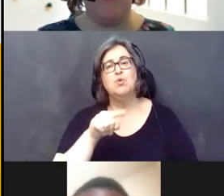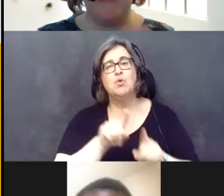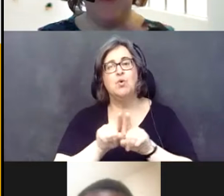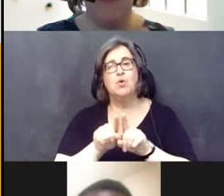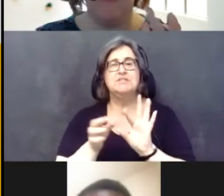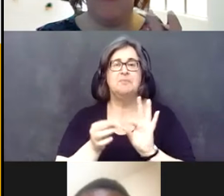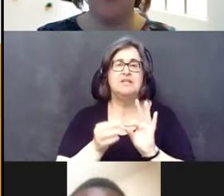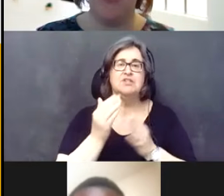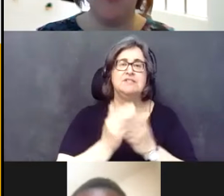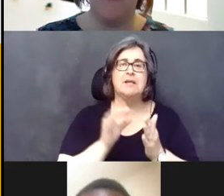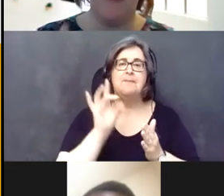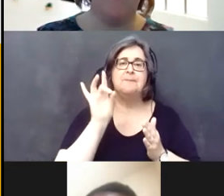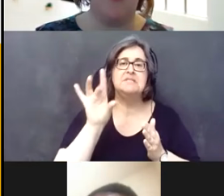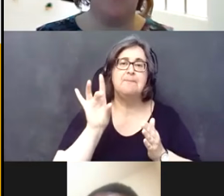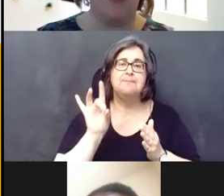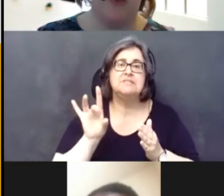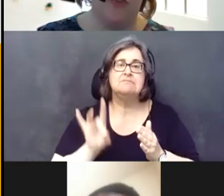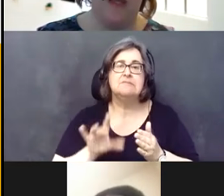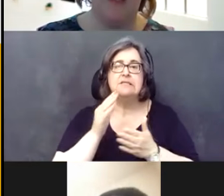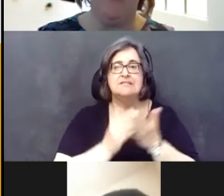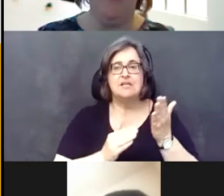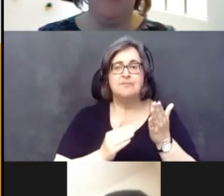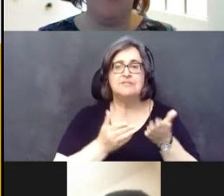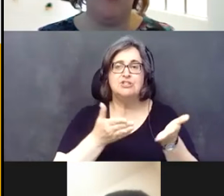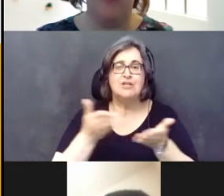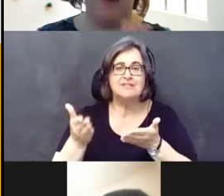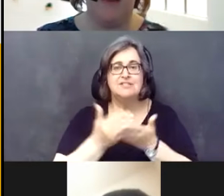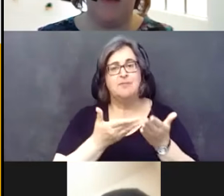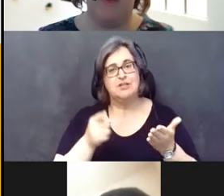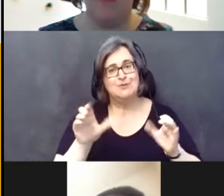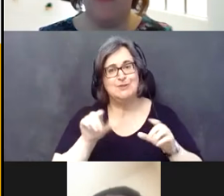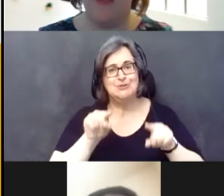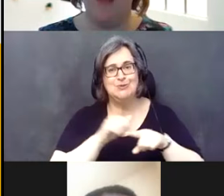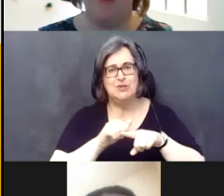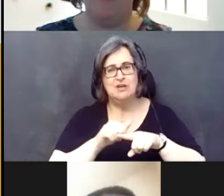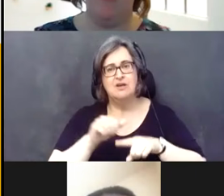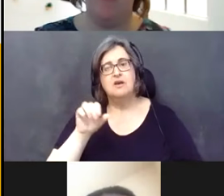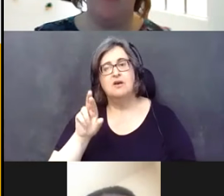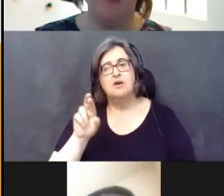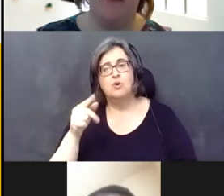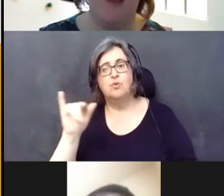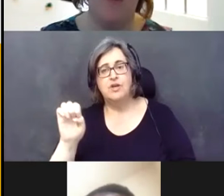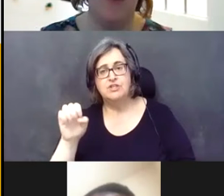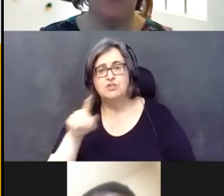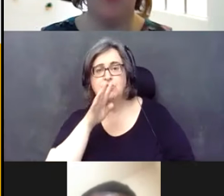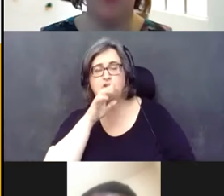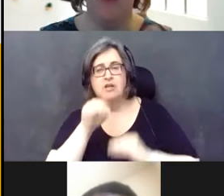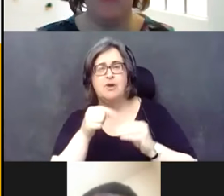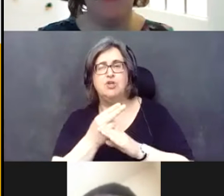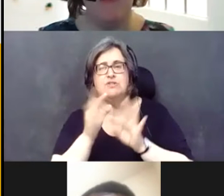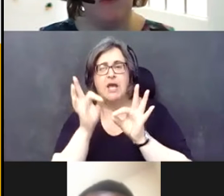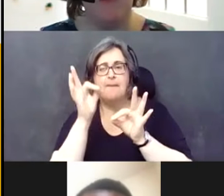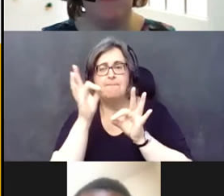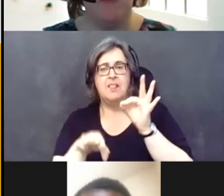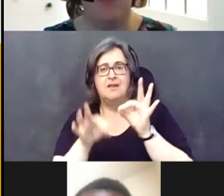kind of tips and suggestions, things that you've done in training. Reggie, you highlighted some of the ones that came out around using plain language or